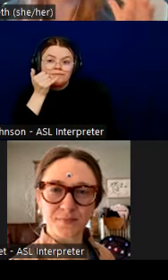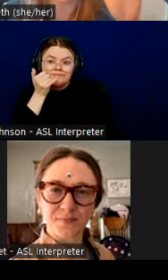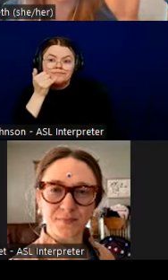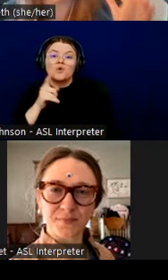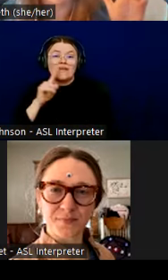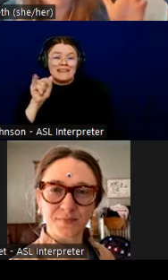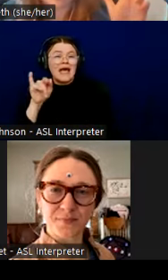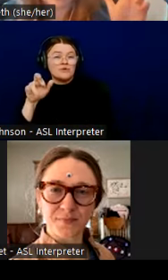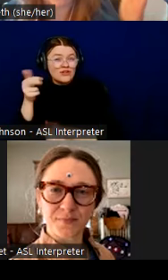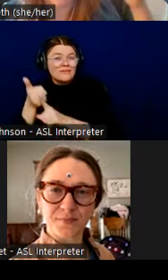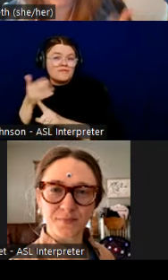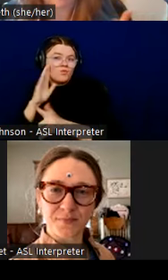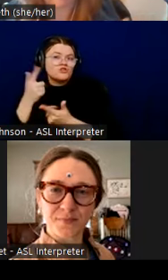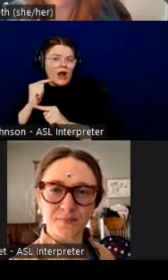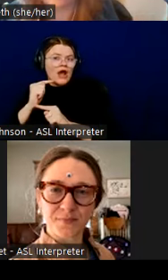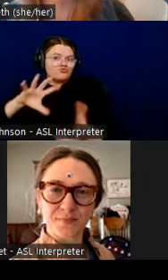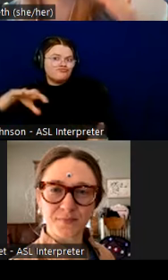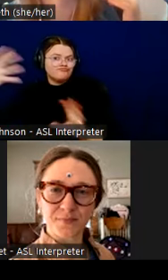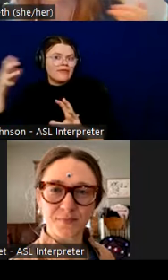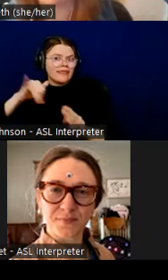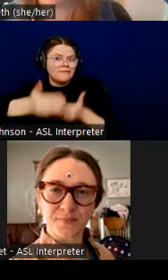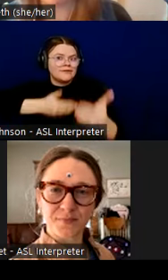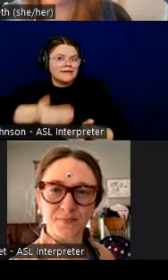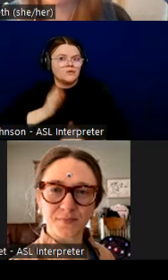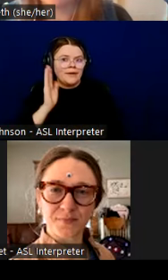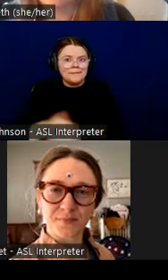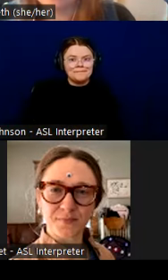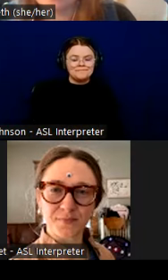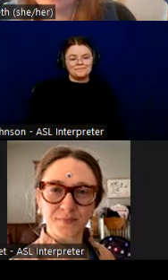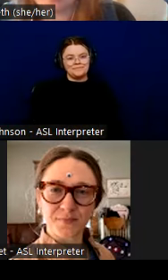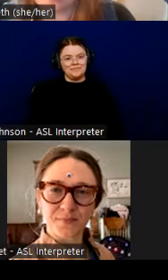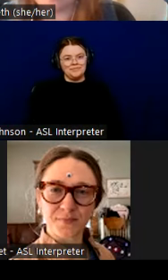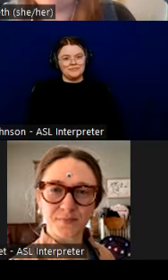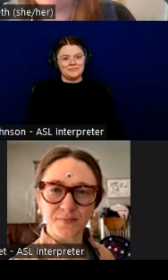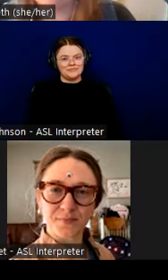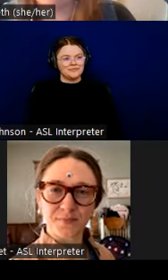All right, we've got those three foundational statements. Let's talk more.